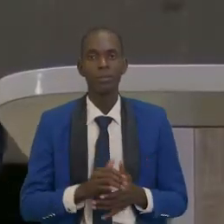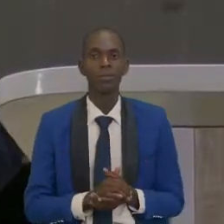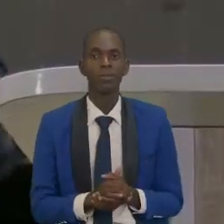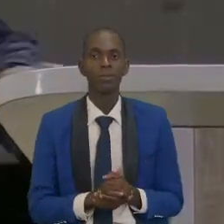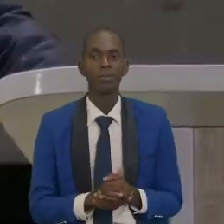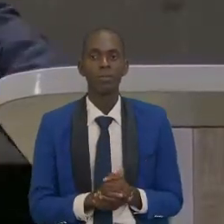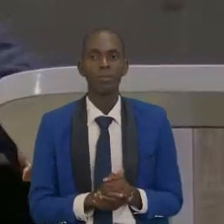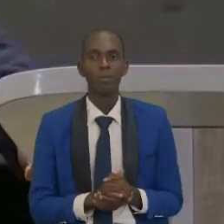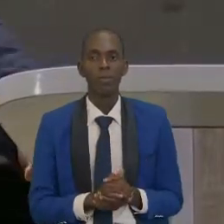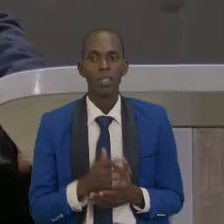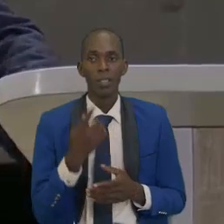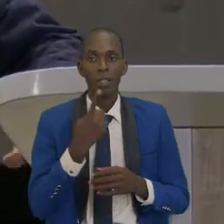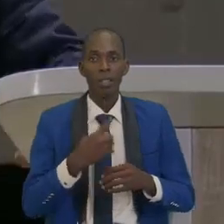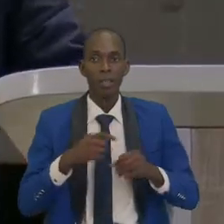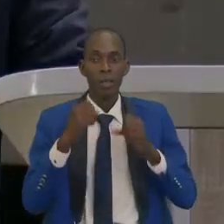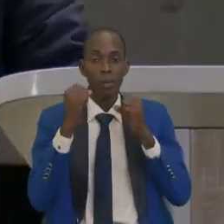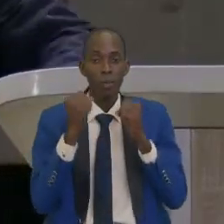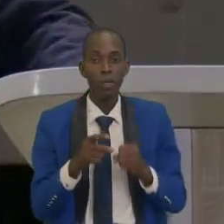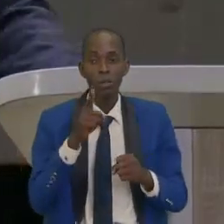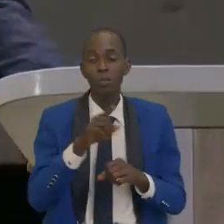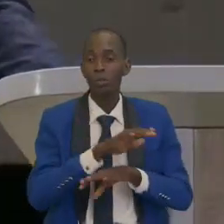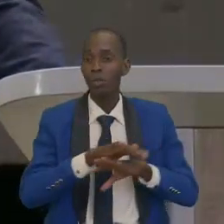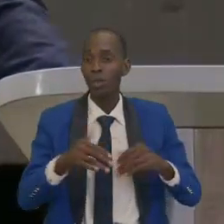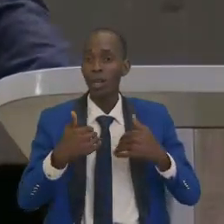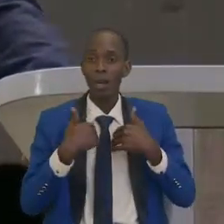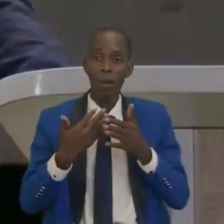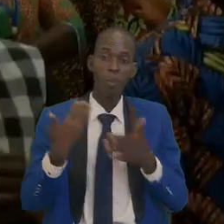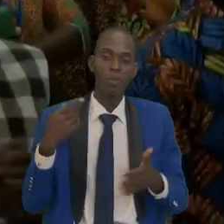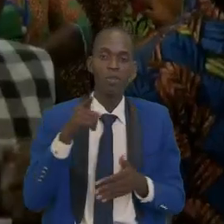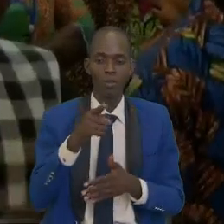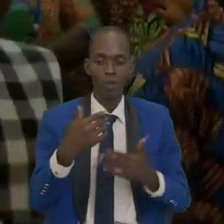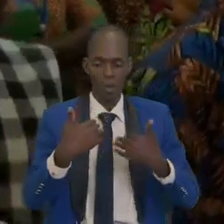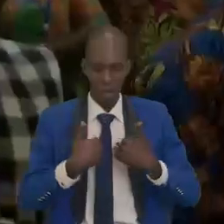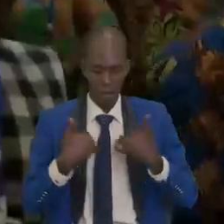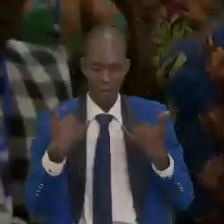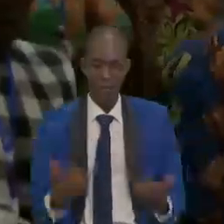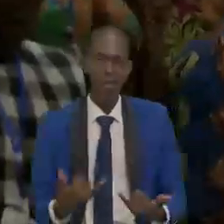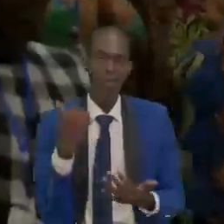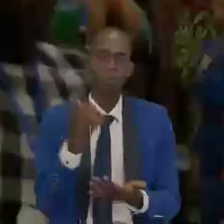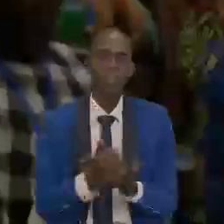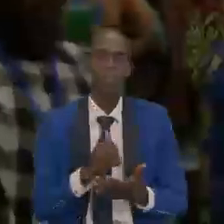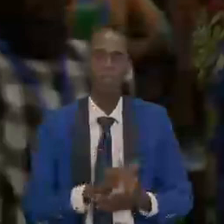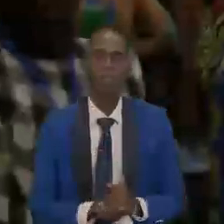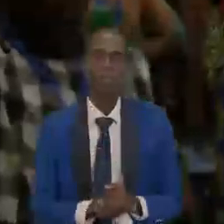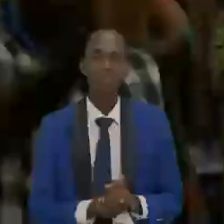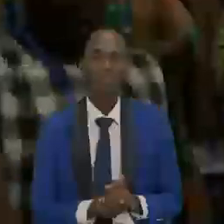the power you did not have before your heart all right